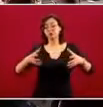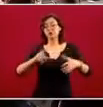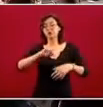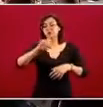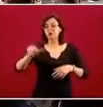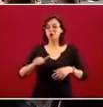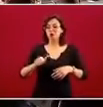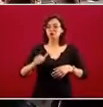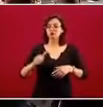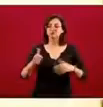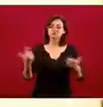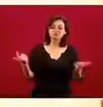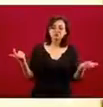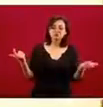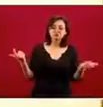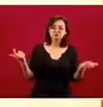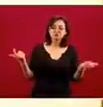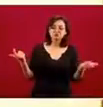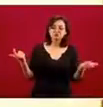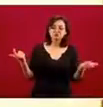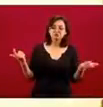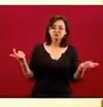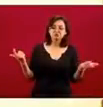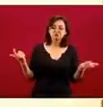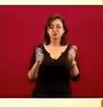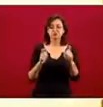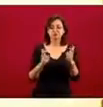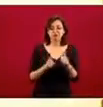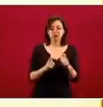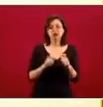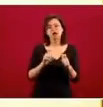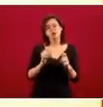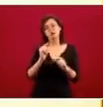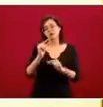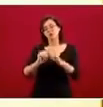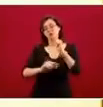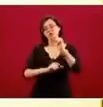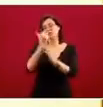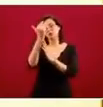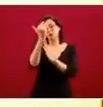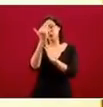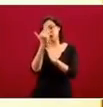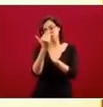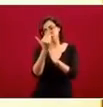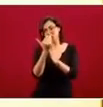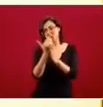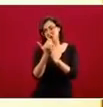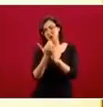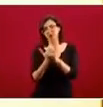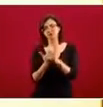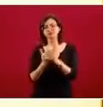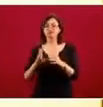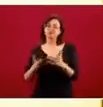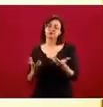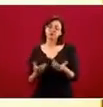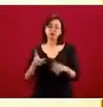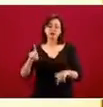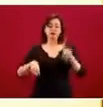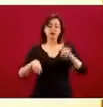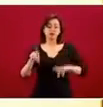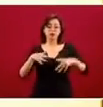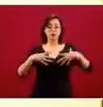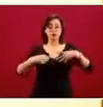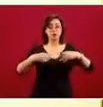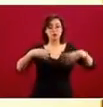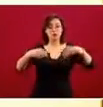And COVID cases continue to be confirmed on a daily manner. If we can contain this through the